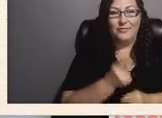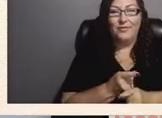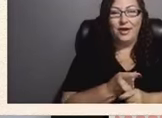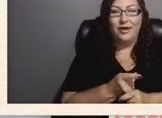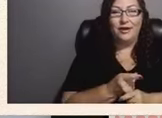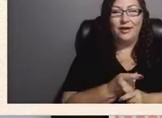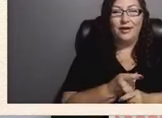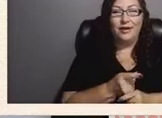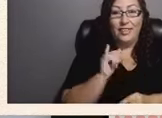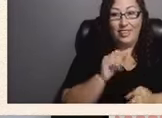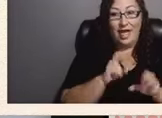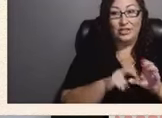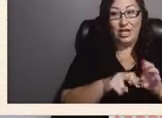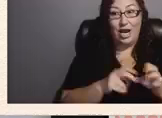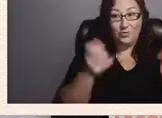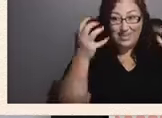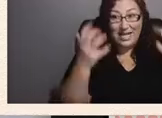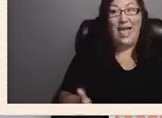was heavy.